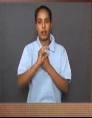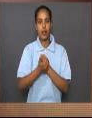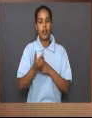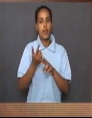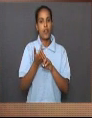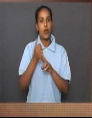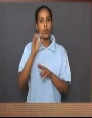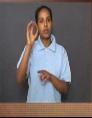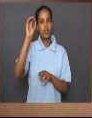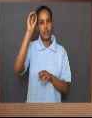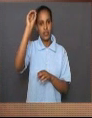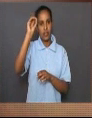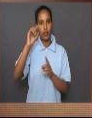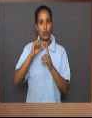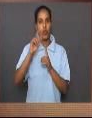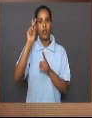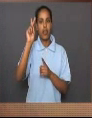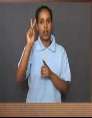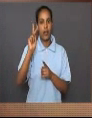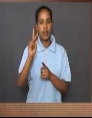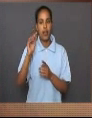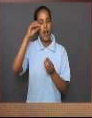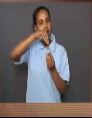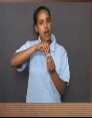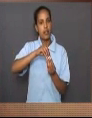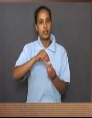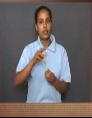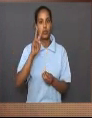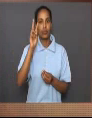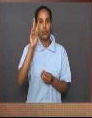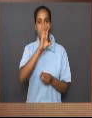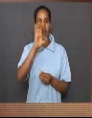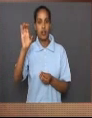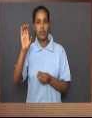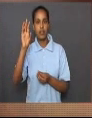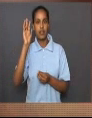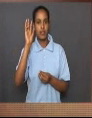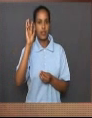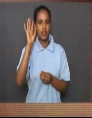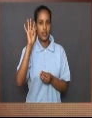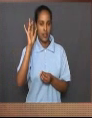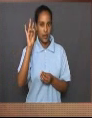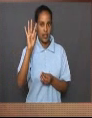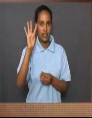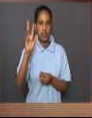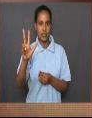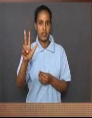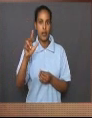to change the temperature from degrees to Kelvin, add